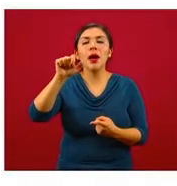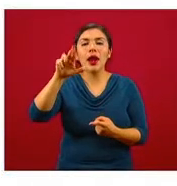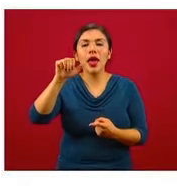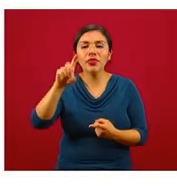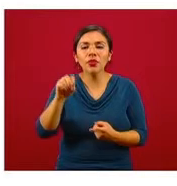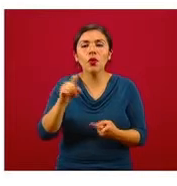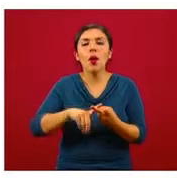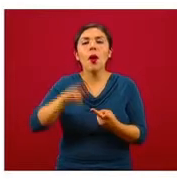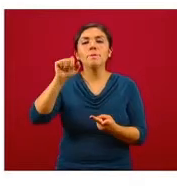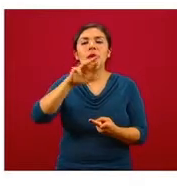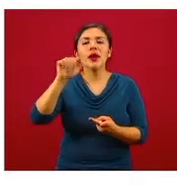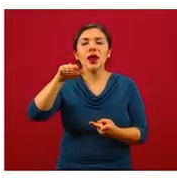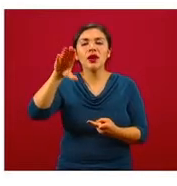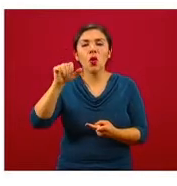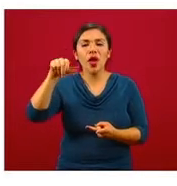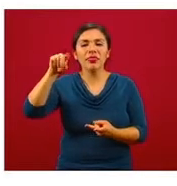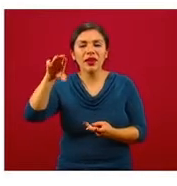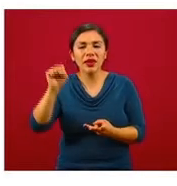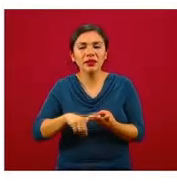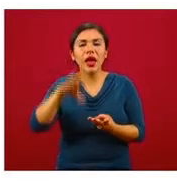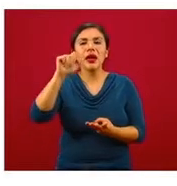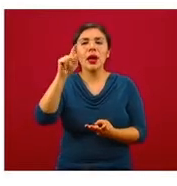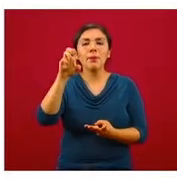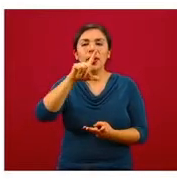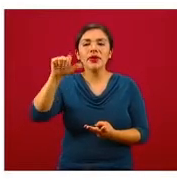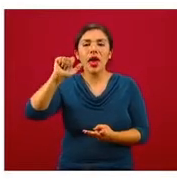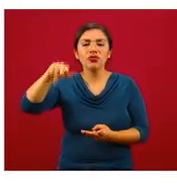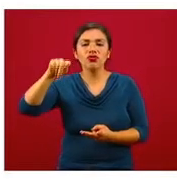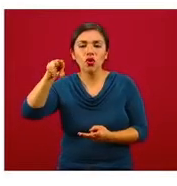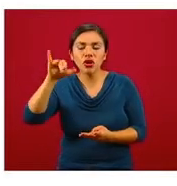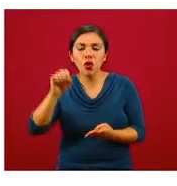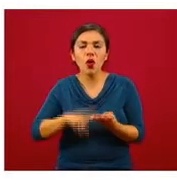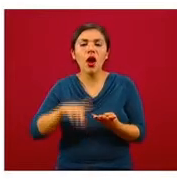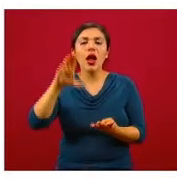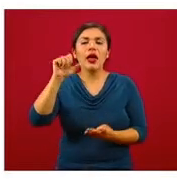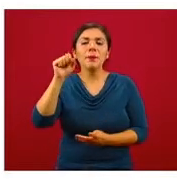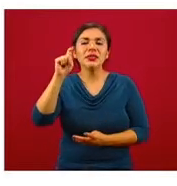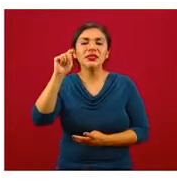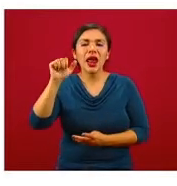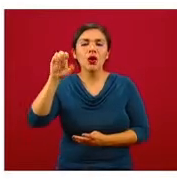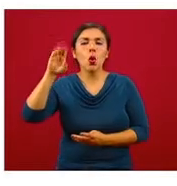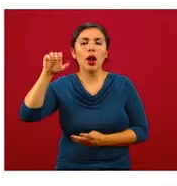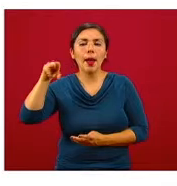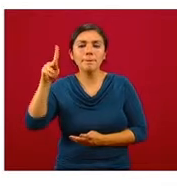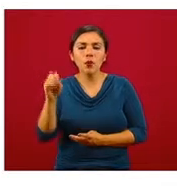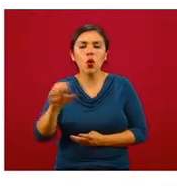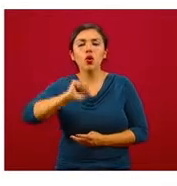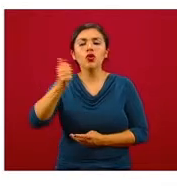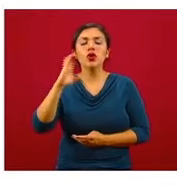Here we wanted to include the names of all the researchers and contributors.